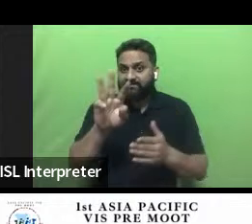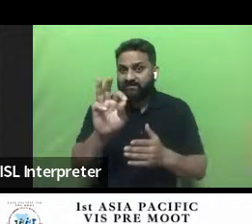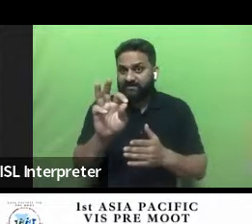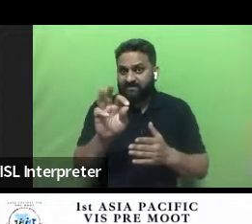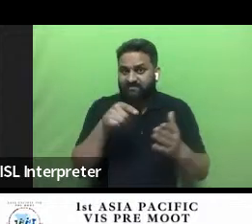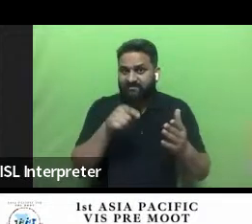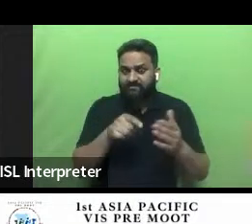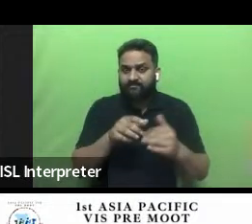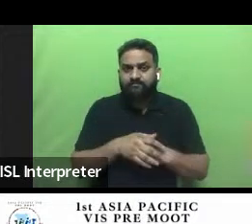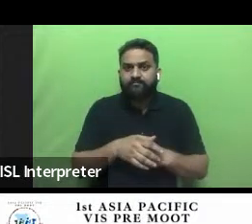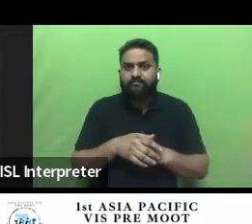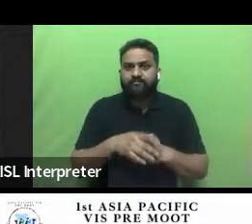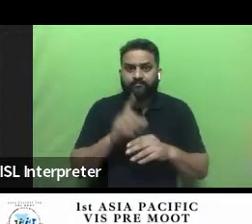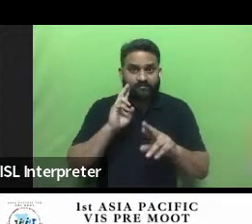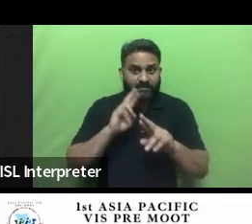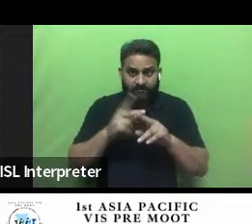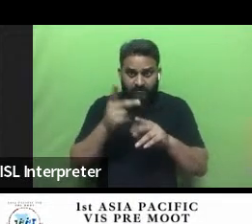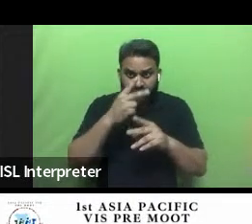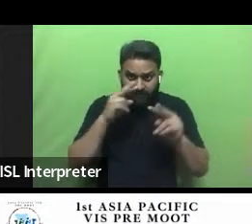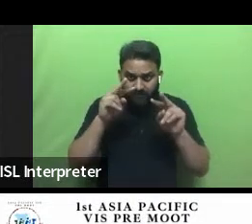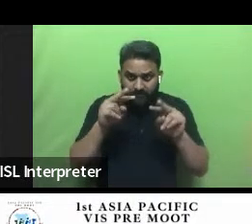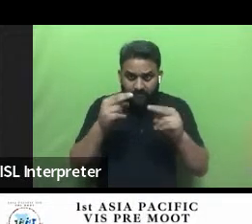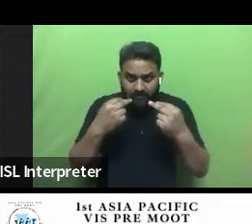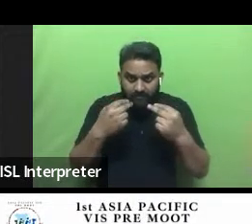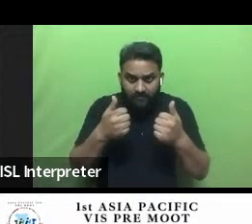the tribunal is with me,